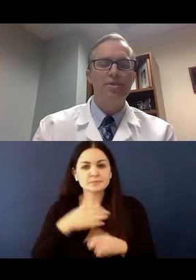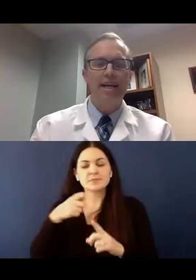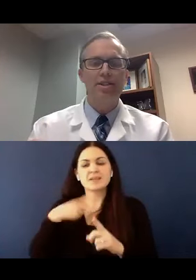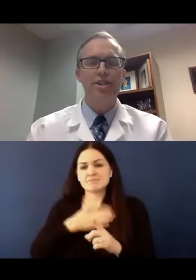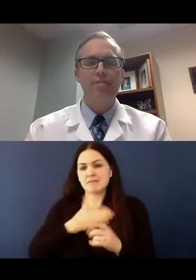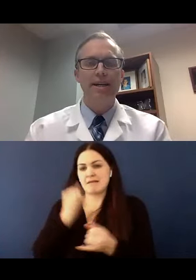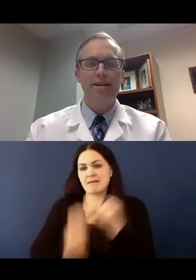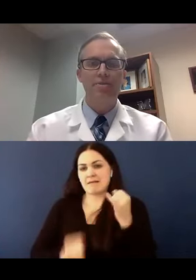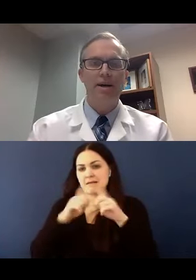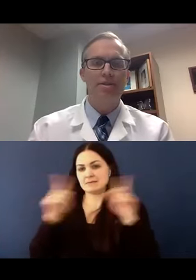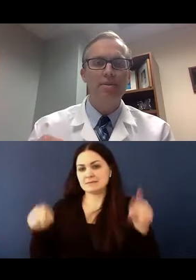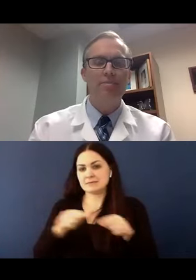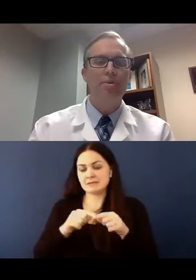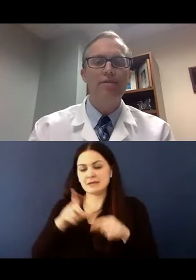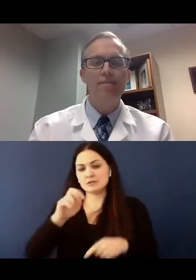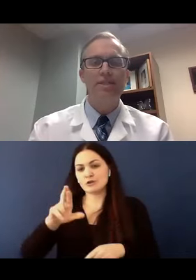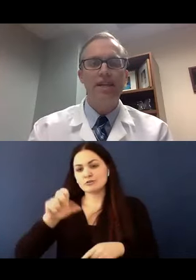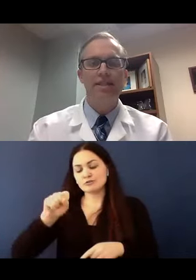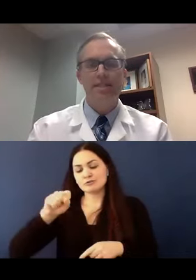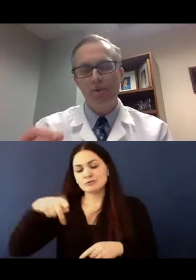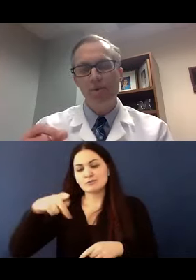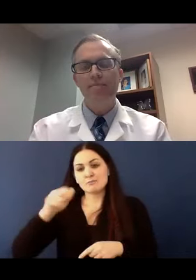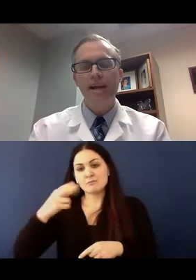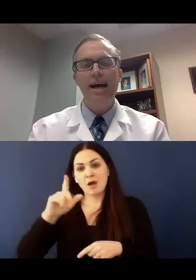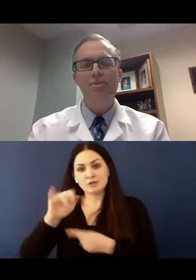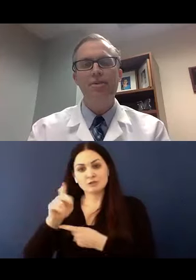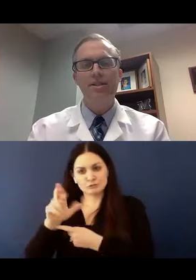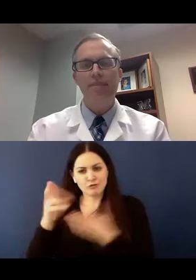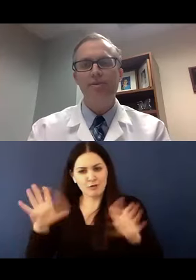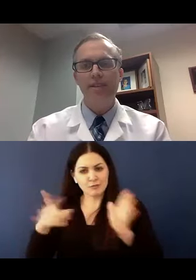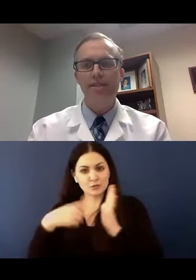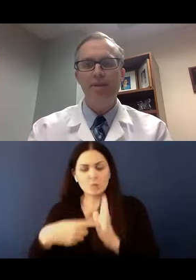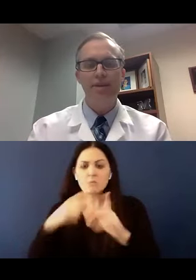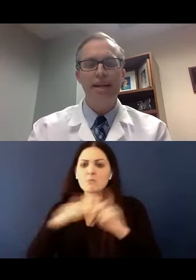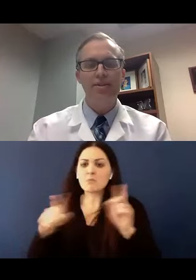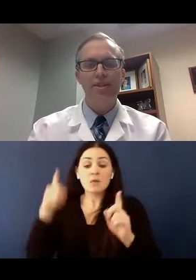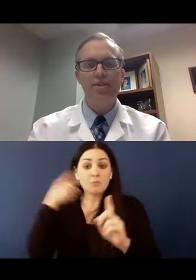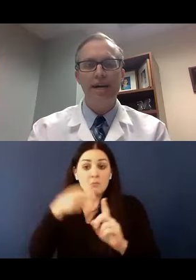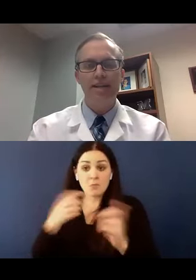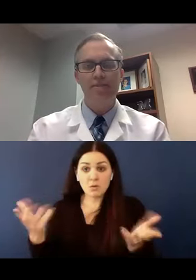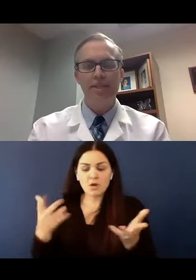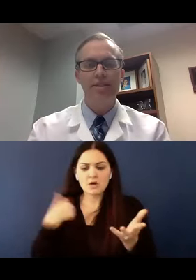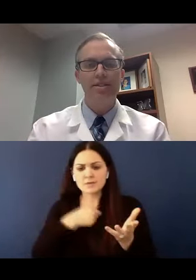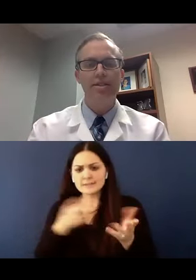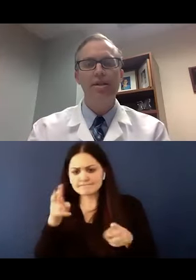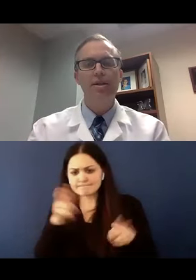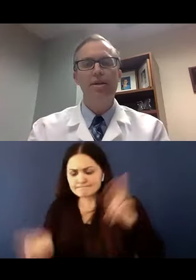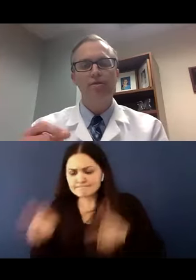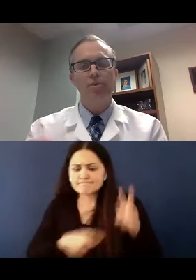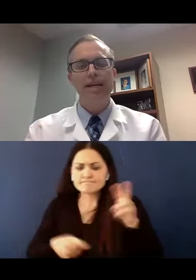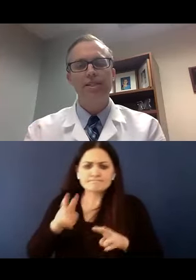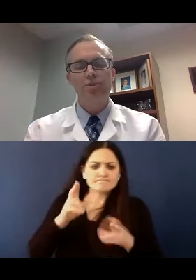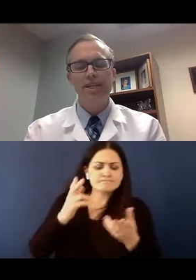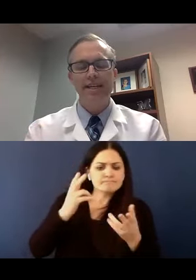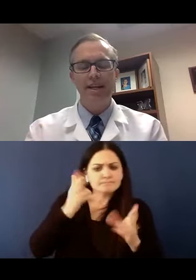and this was actually shared by Dr. Spollinger. And the point from this slide is to say, well, we've made these observations about the natural history of hospitalizations